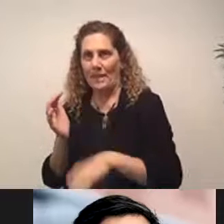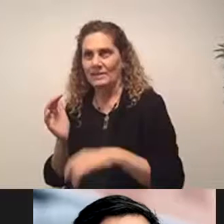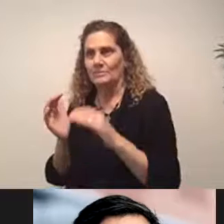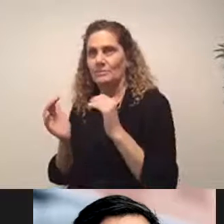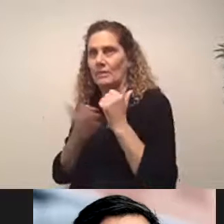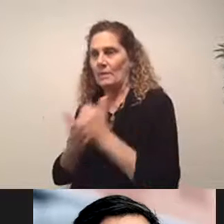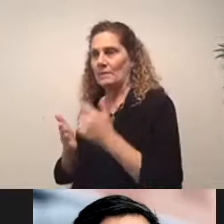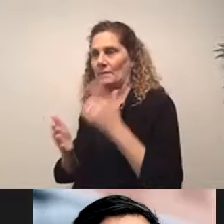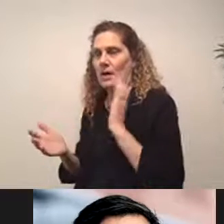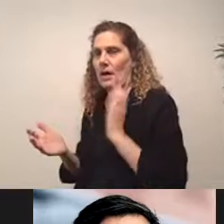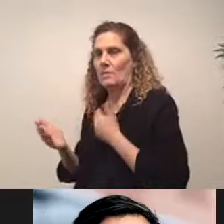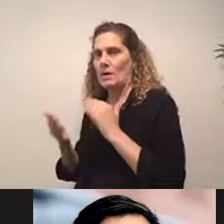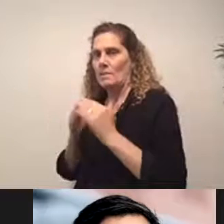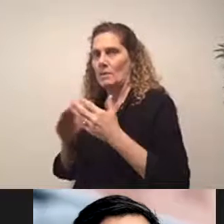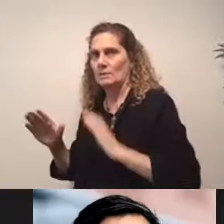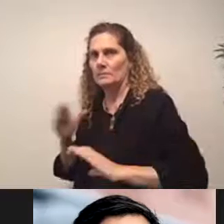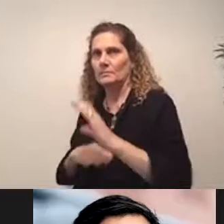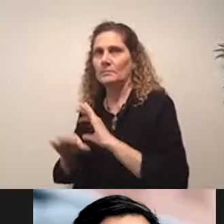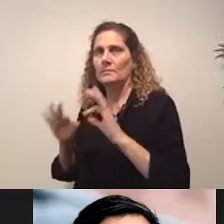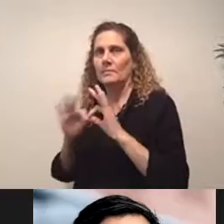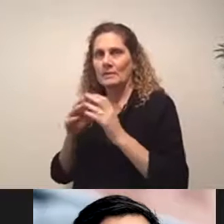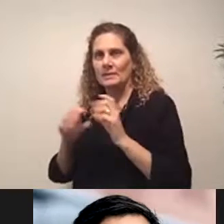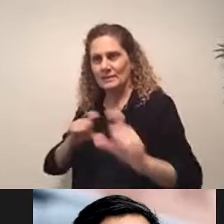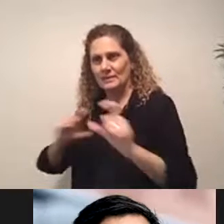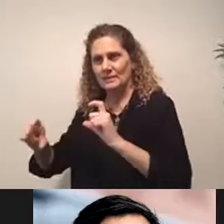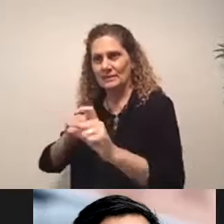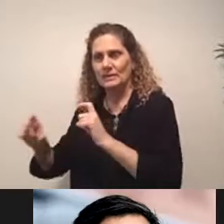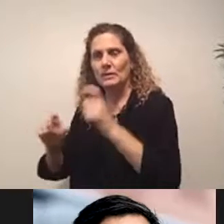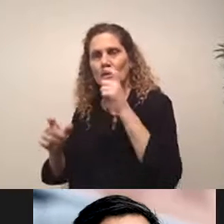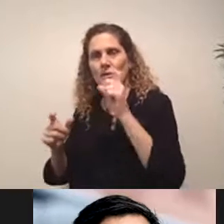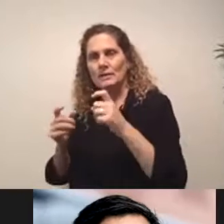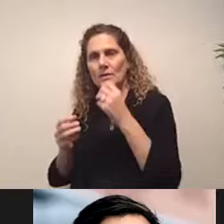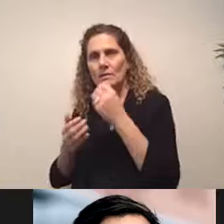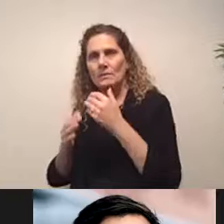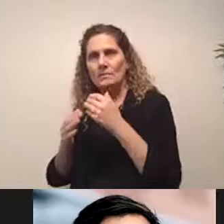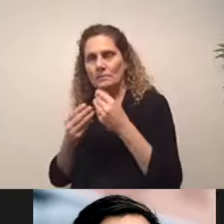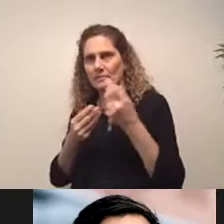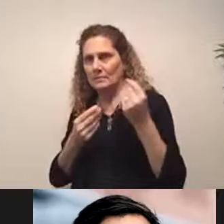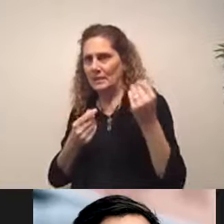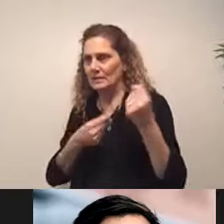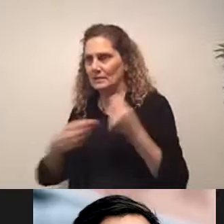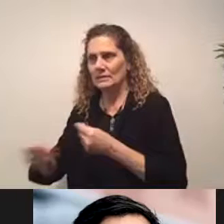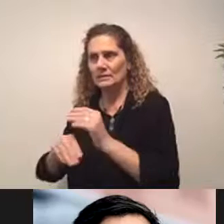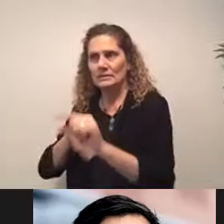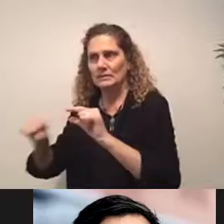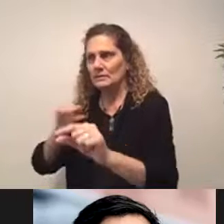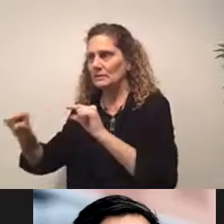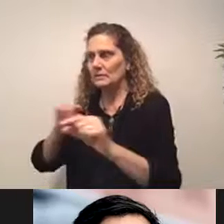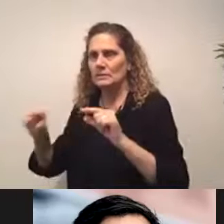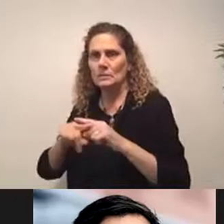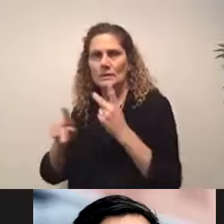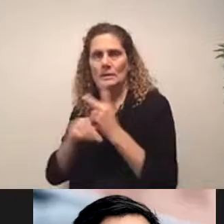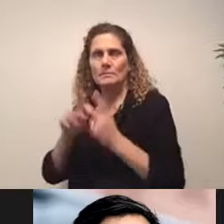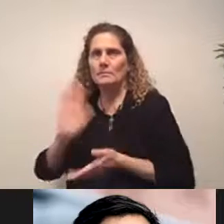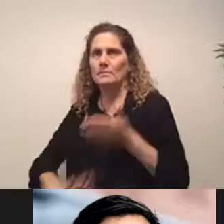needy families in a matter of days. We are also very grateful for the investments that have been done at the state level and